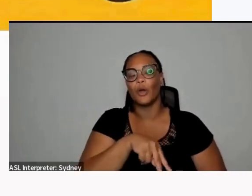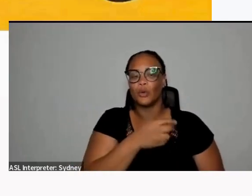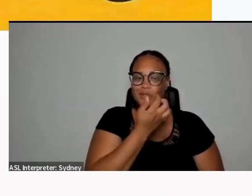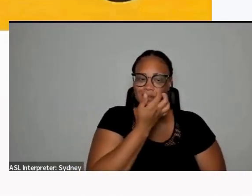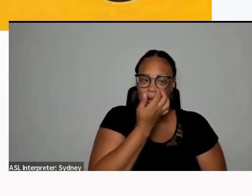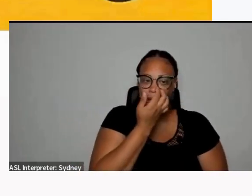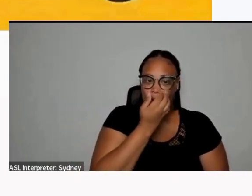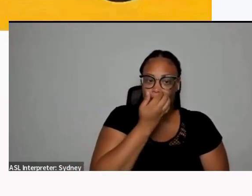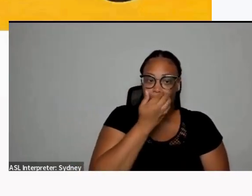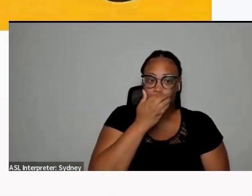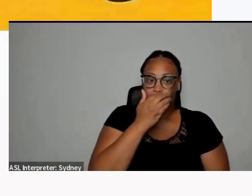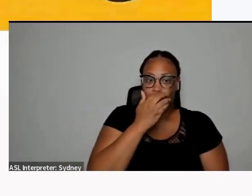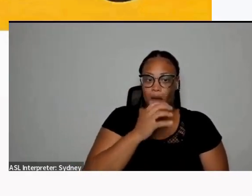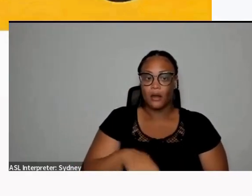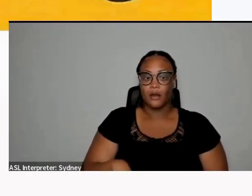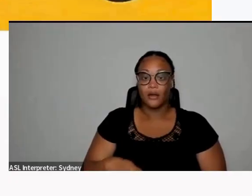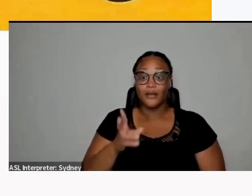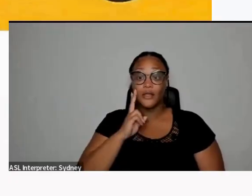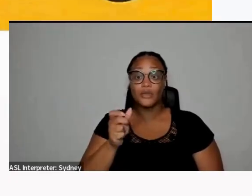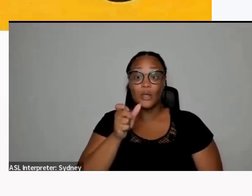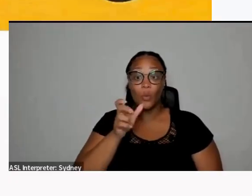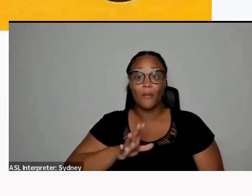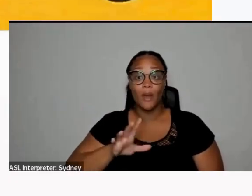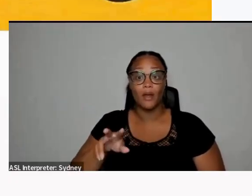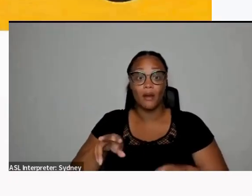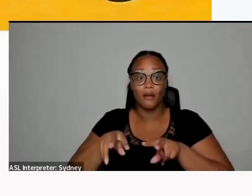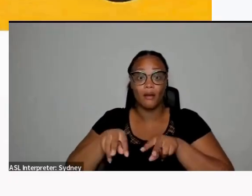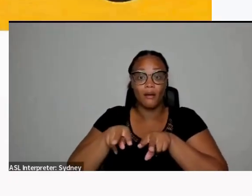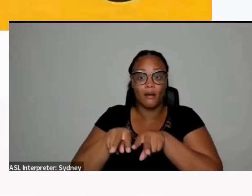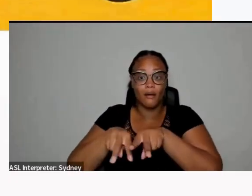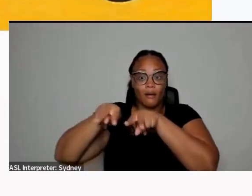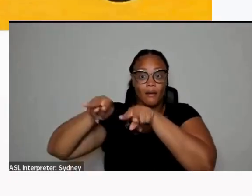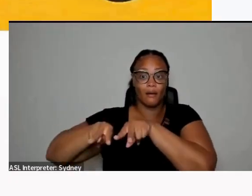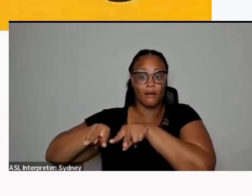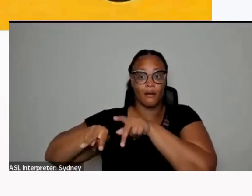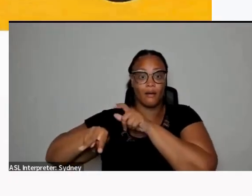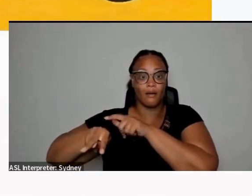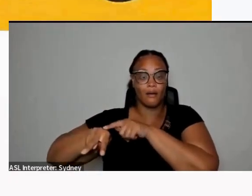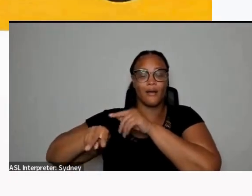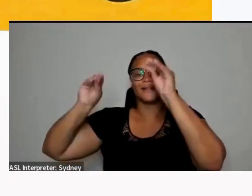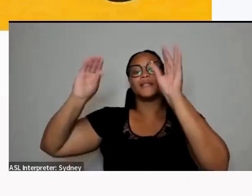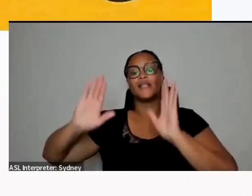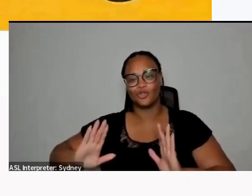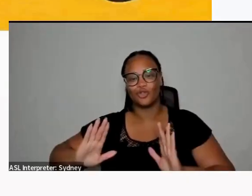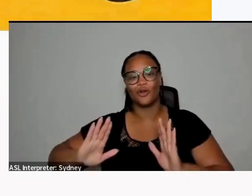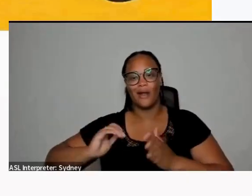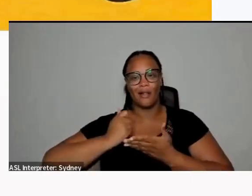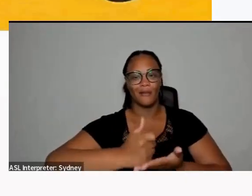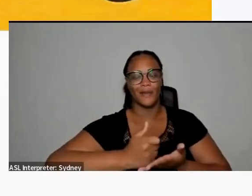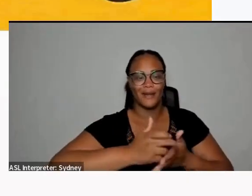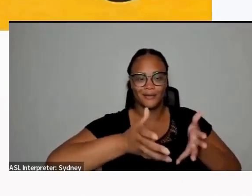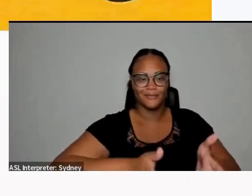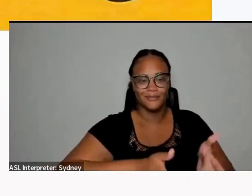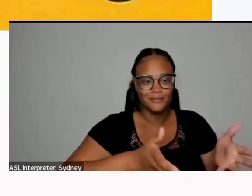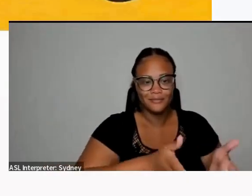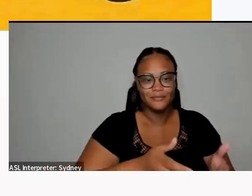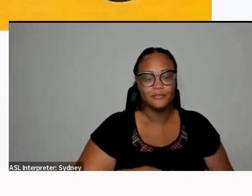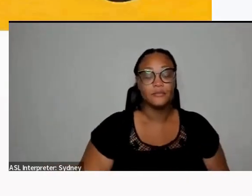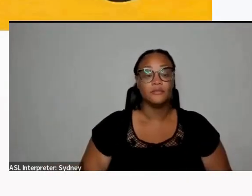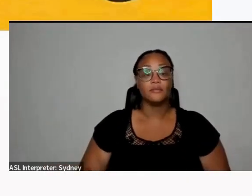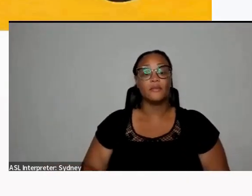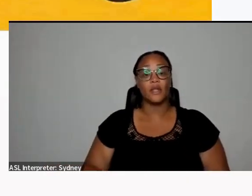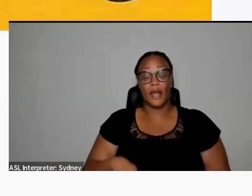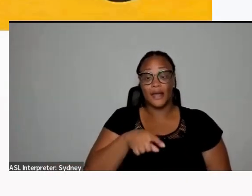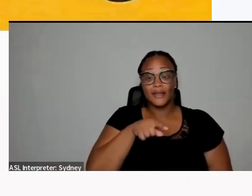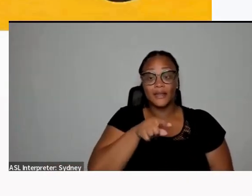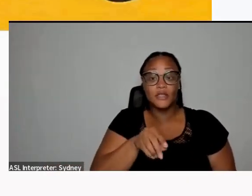modeling and encouraging her to do that. She's on a mat. And because she needed a little more sensory